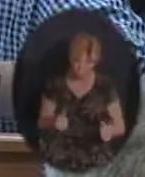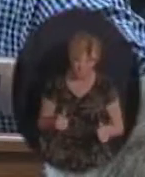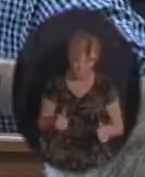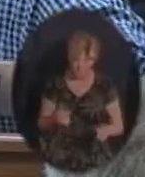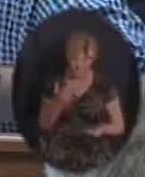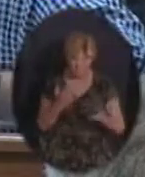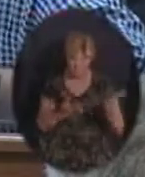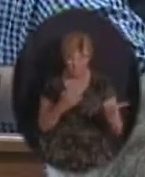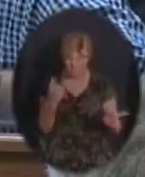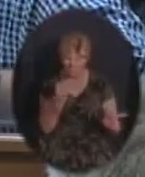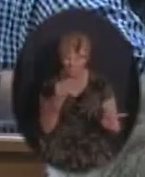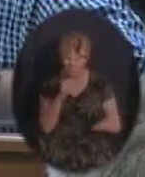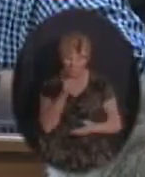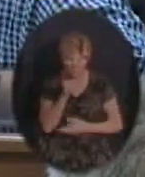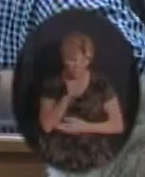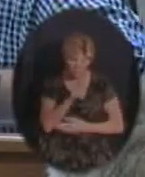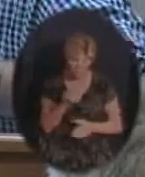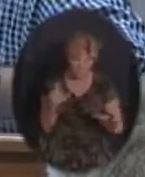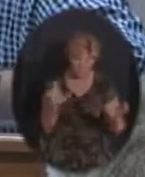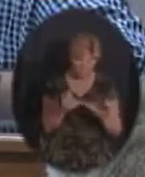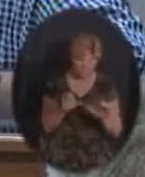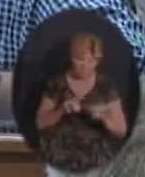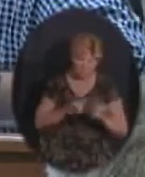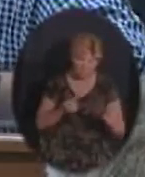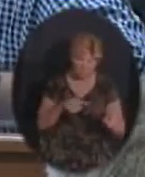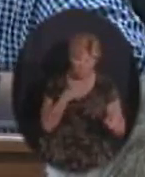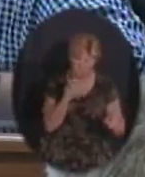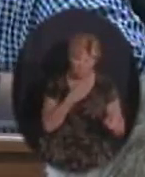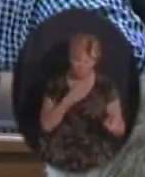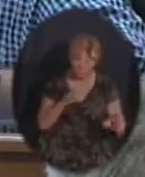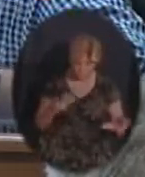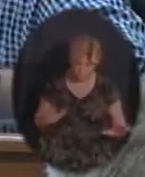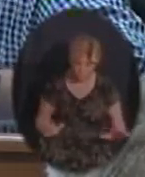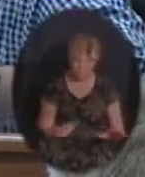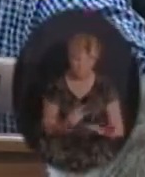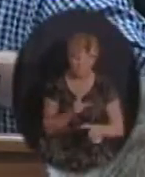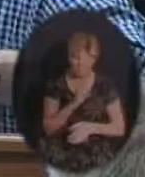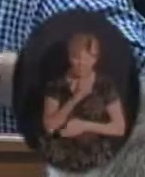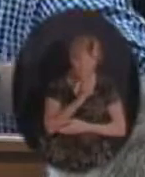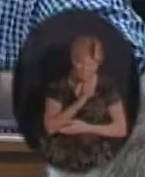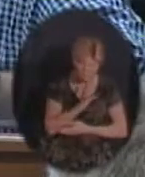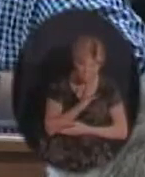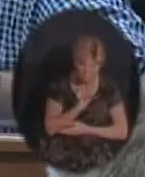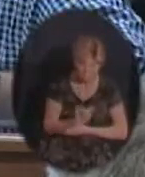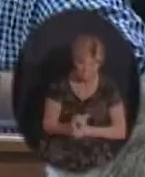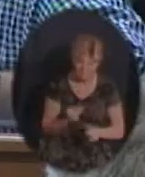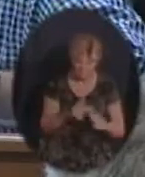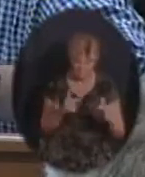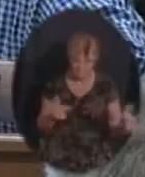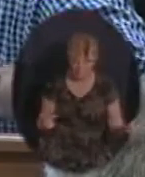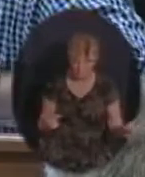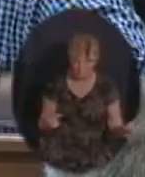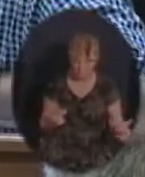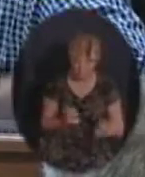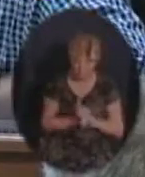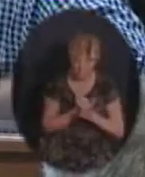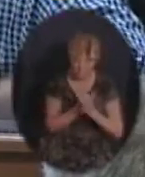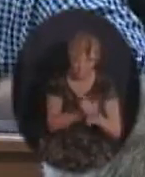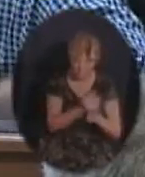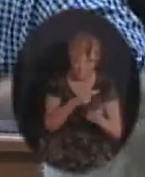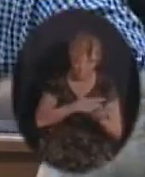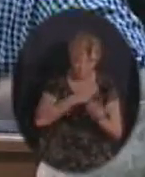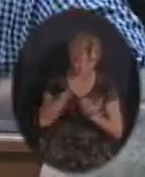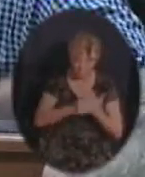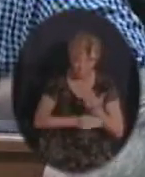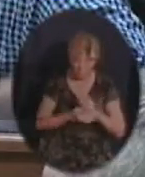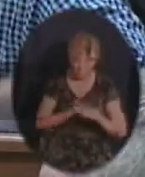area, but who does know the language, who does speak the language, so that that would help the program be more effective. And that's one of the